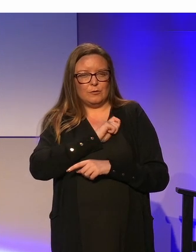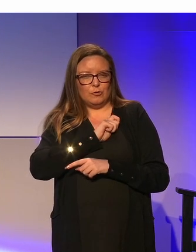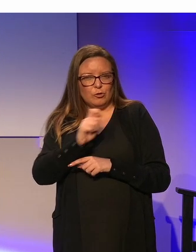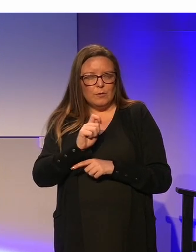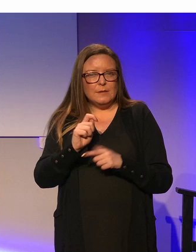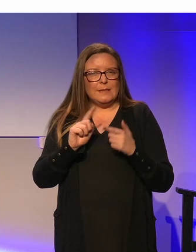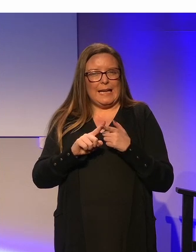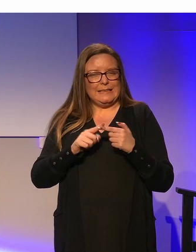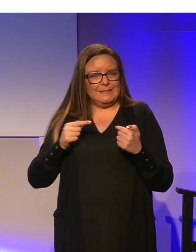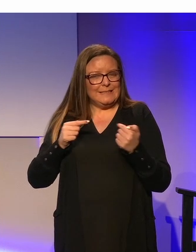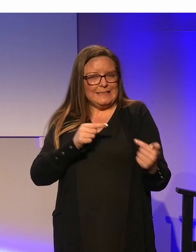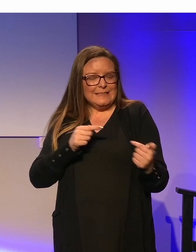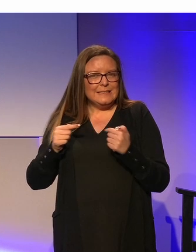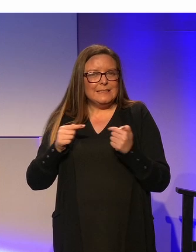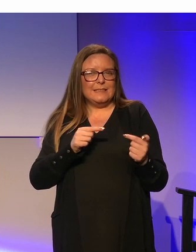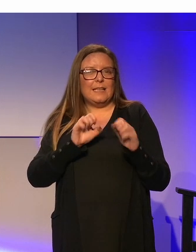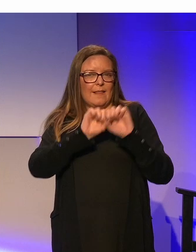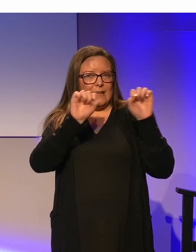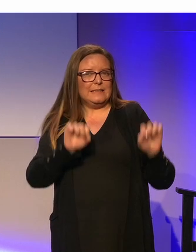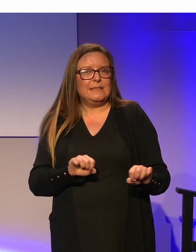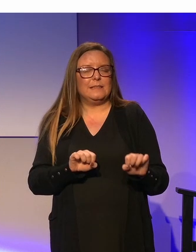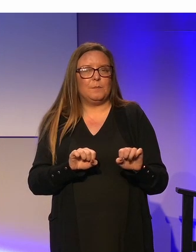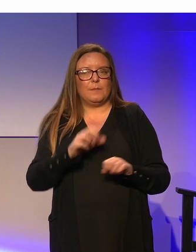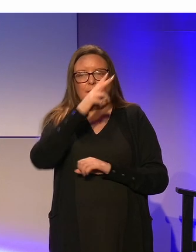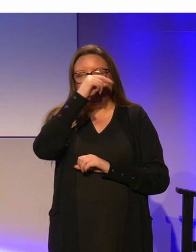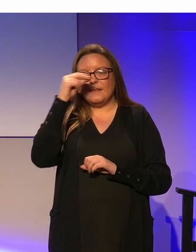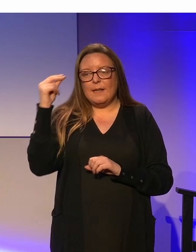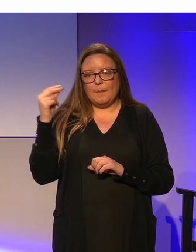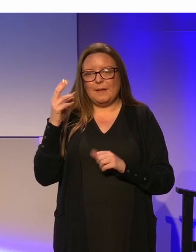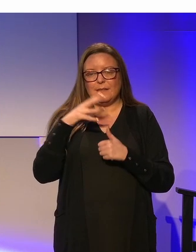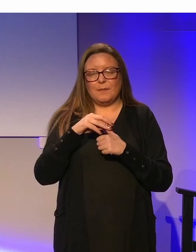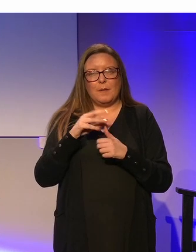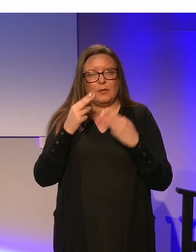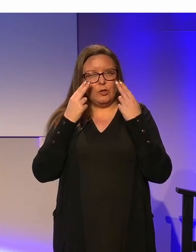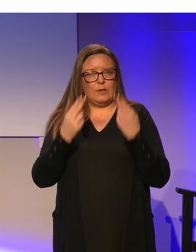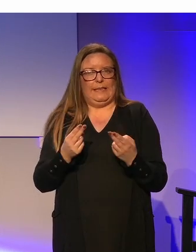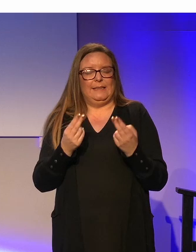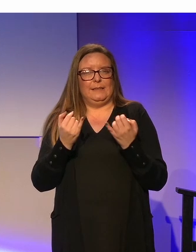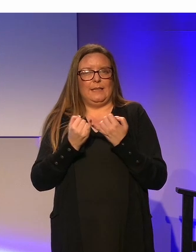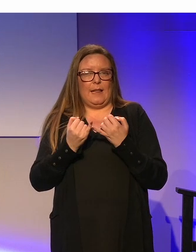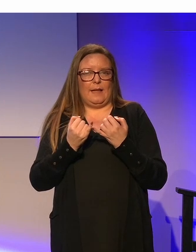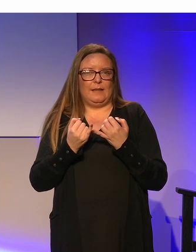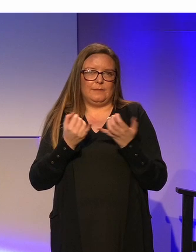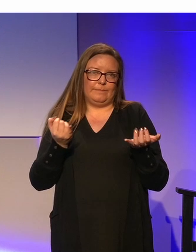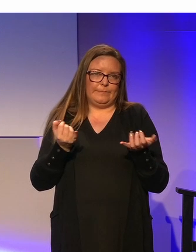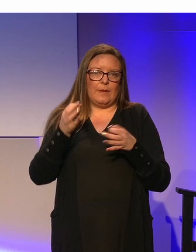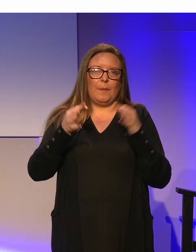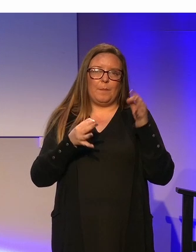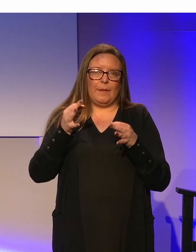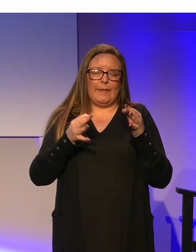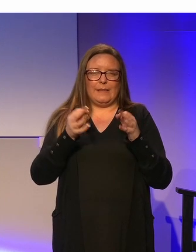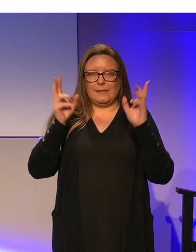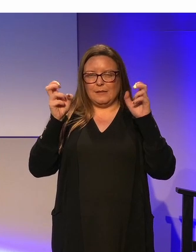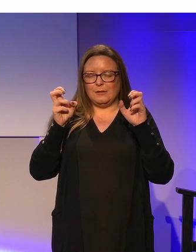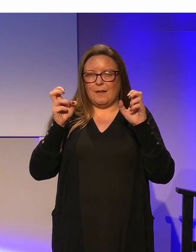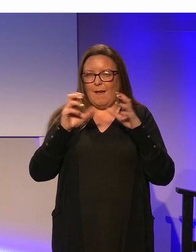the system. So, for example, special needs has become a political football. I don't know whether that